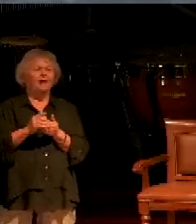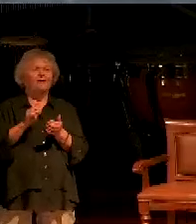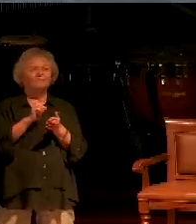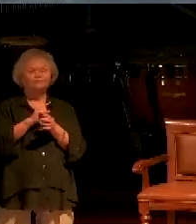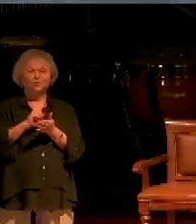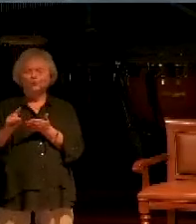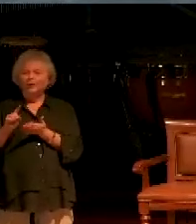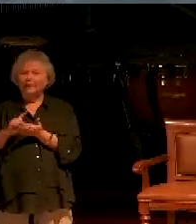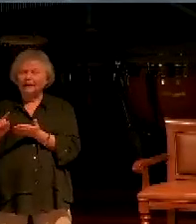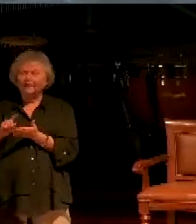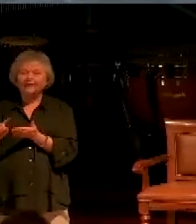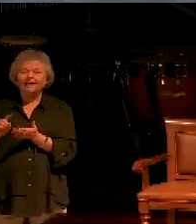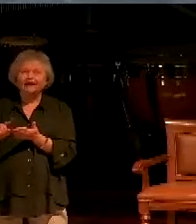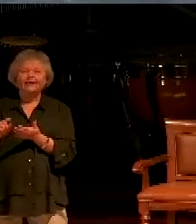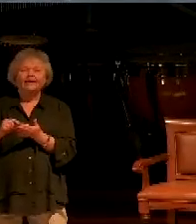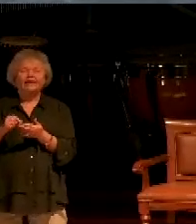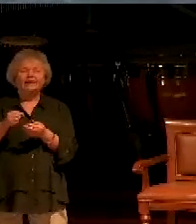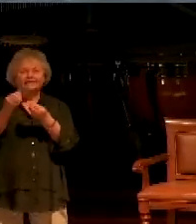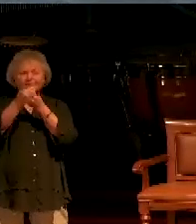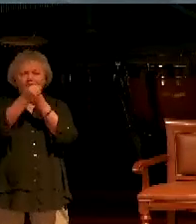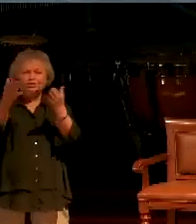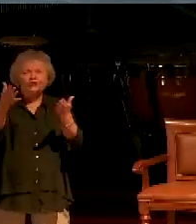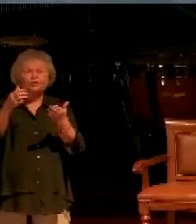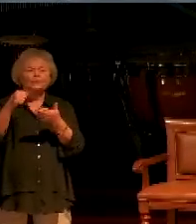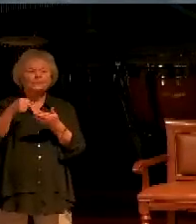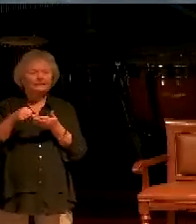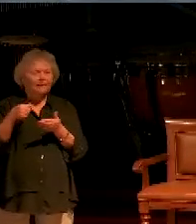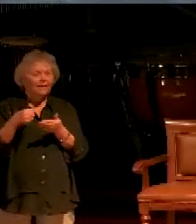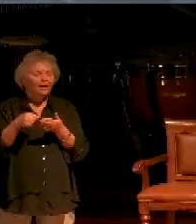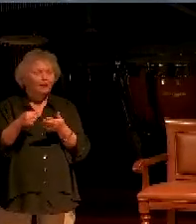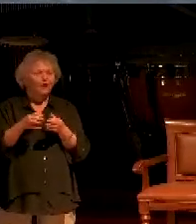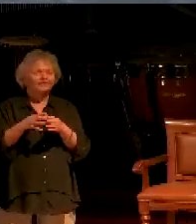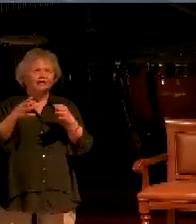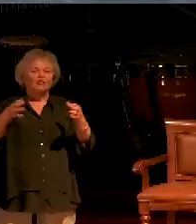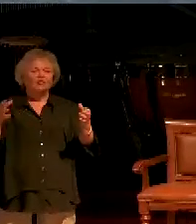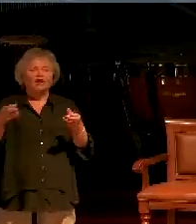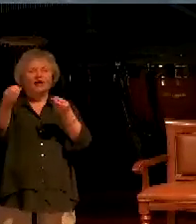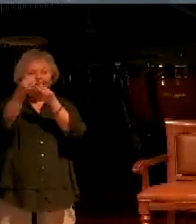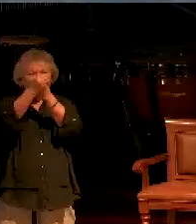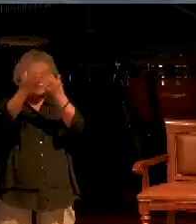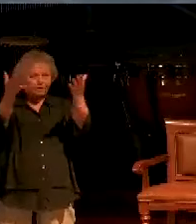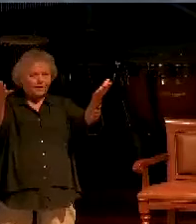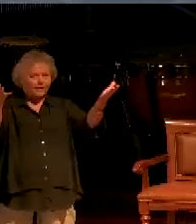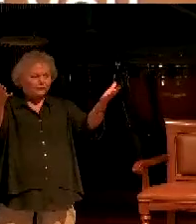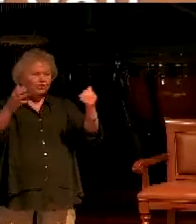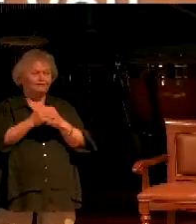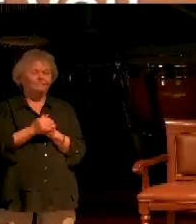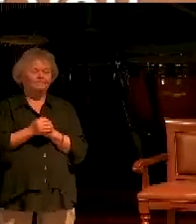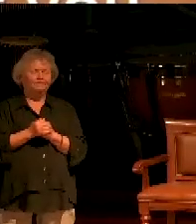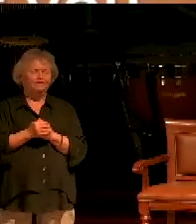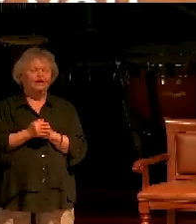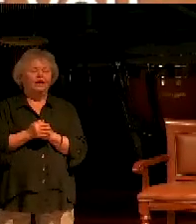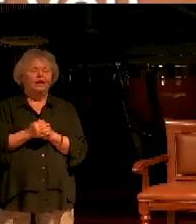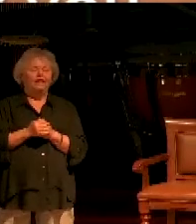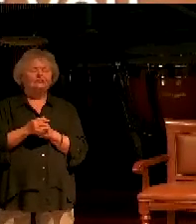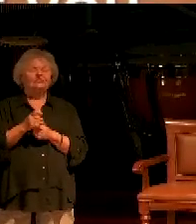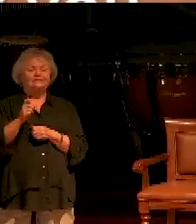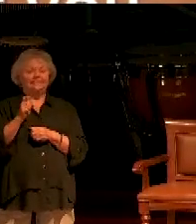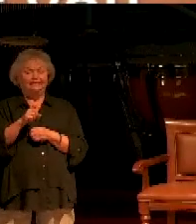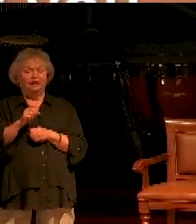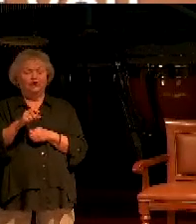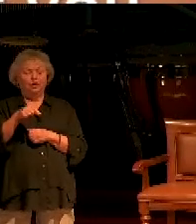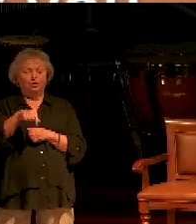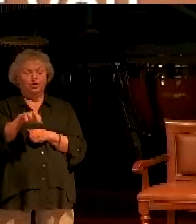a lot more information on summer camps and the Women's Spring Retreat. All you have to do is click on the QR code here on the